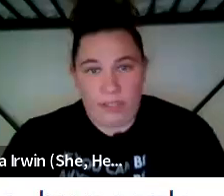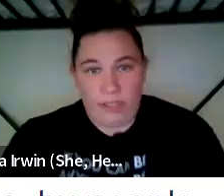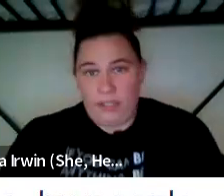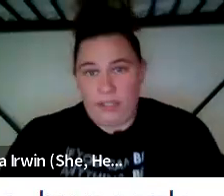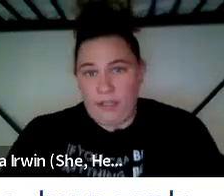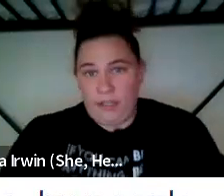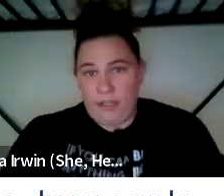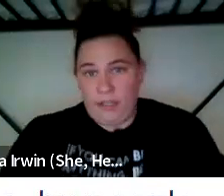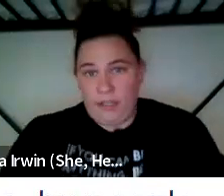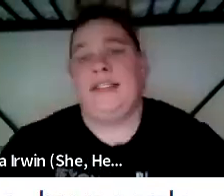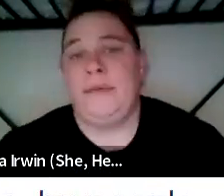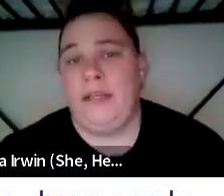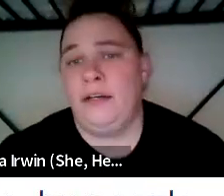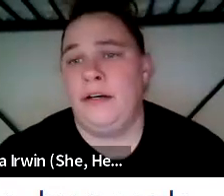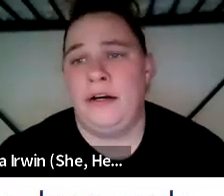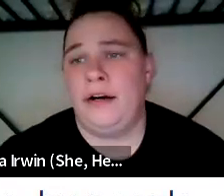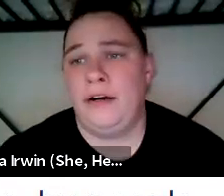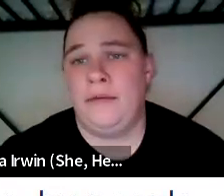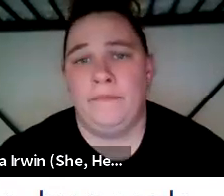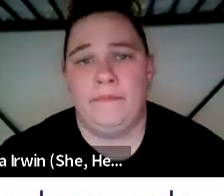So here at MATP,